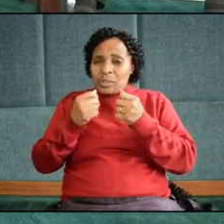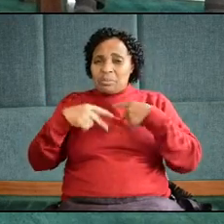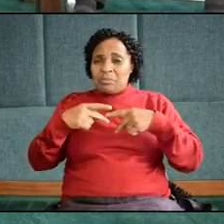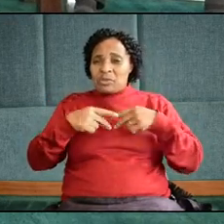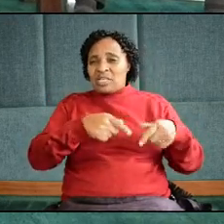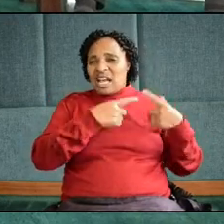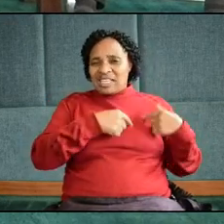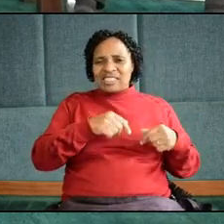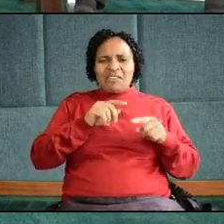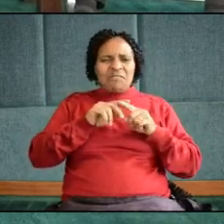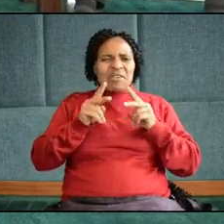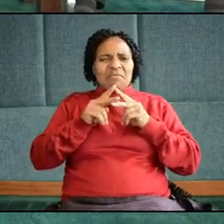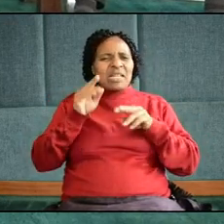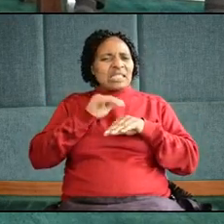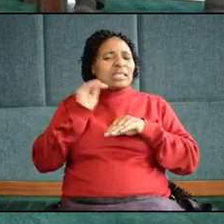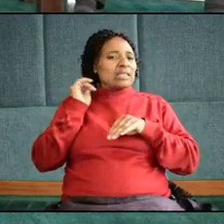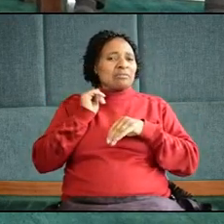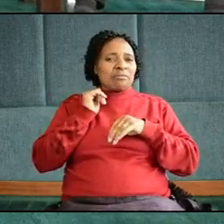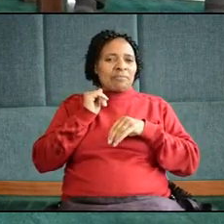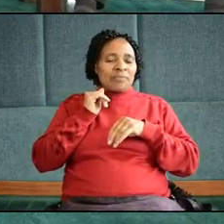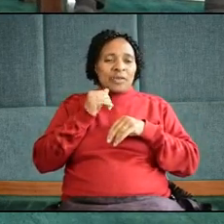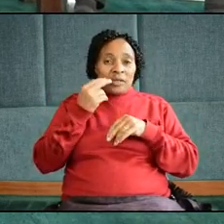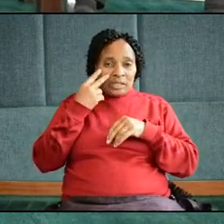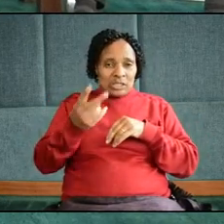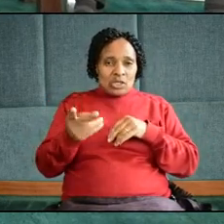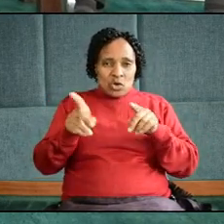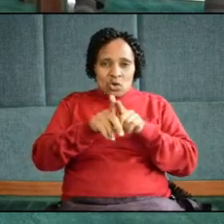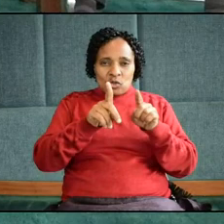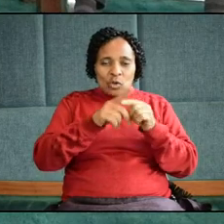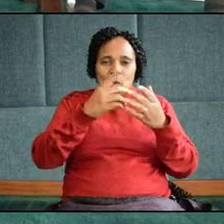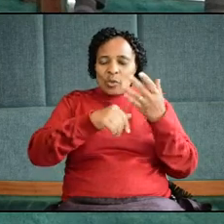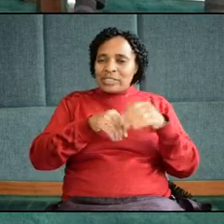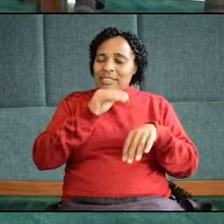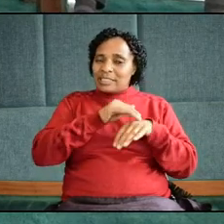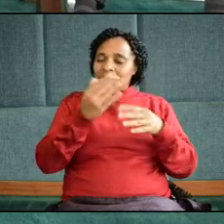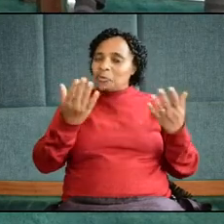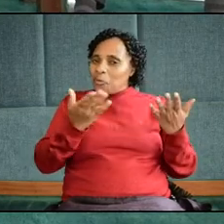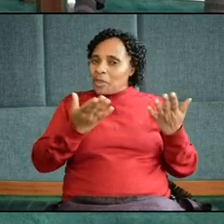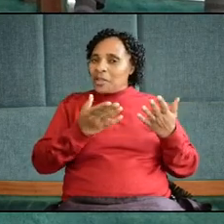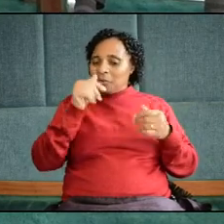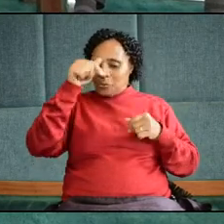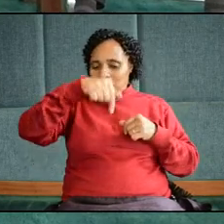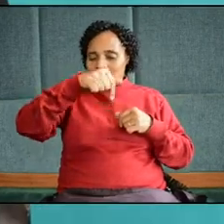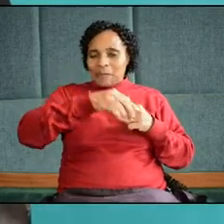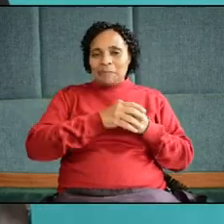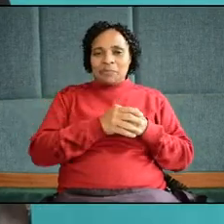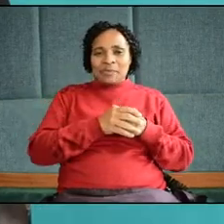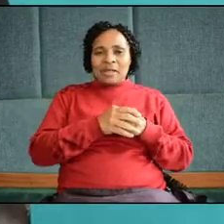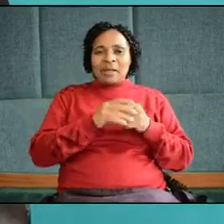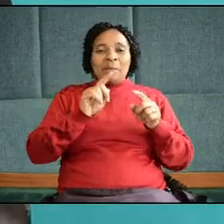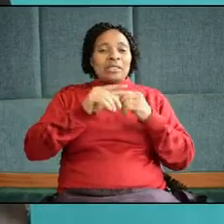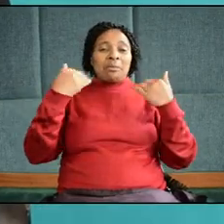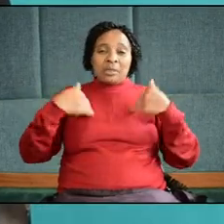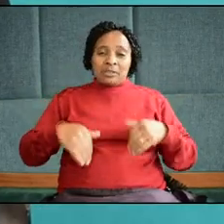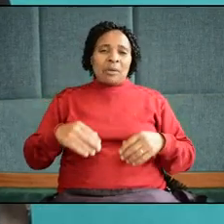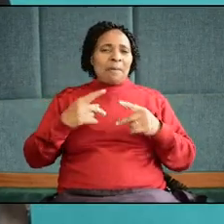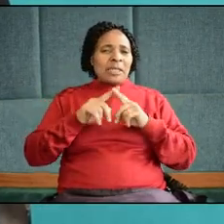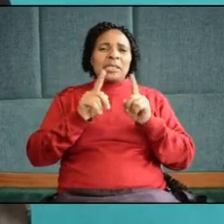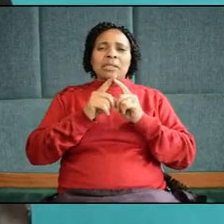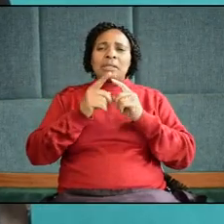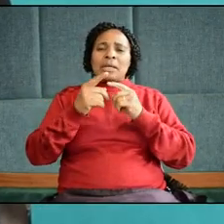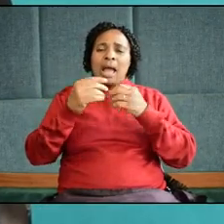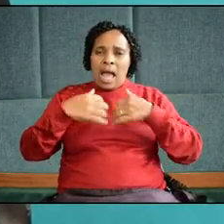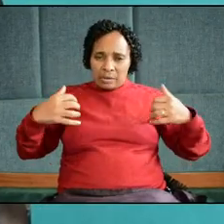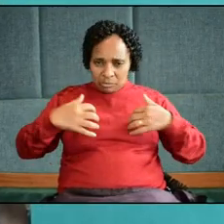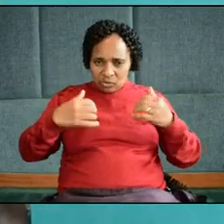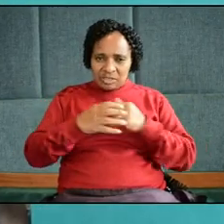very insensitive, you know. We'll see also, there's also a bit of insensitiveness that we're going to see today, but not to human beings, but to people, or to